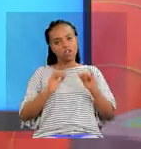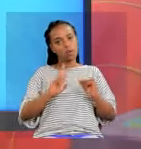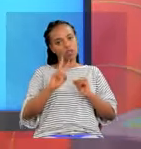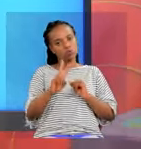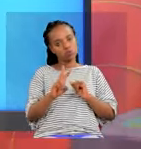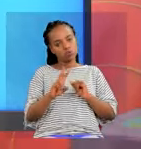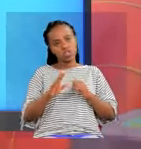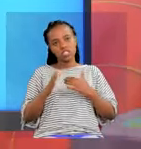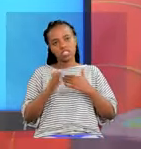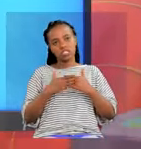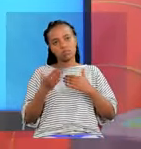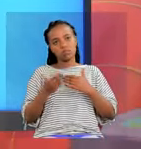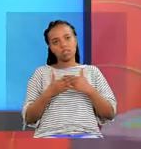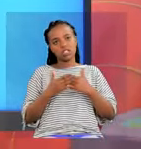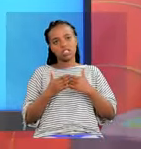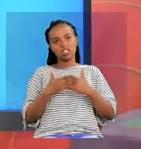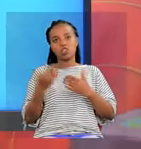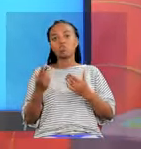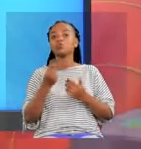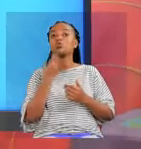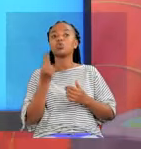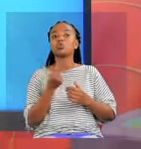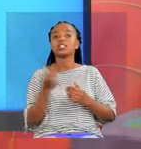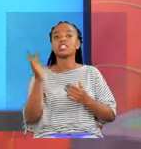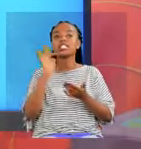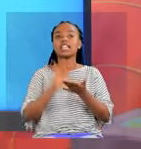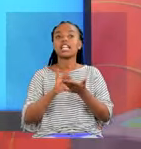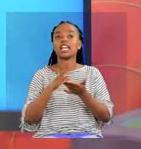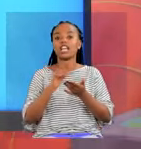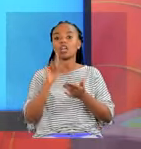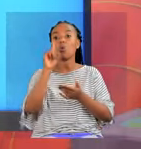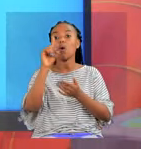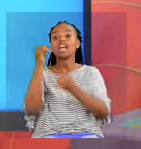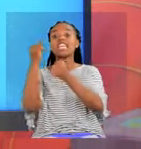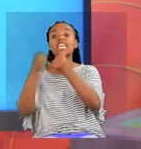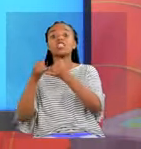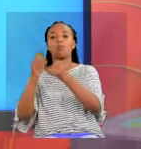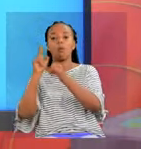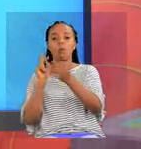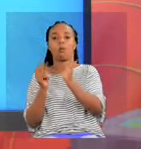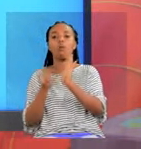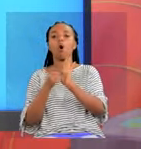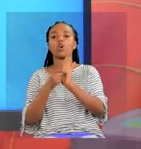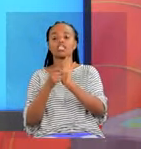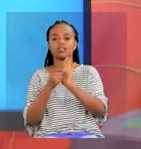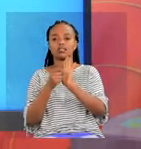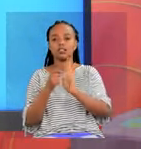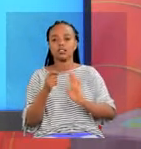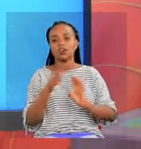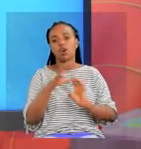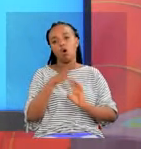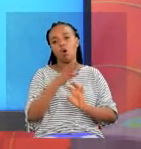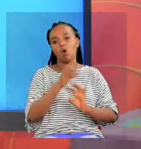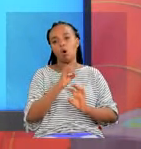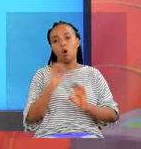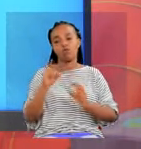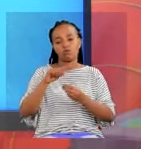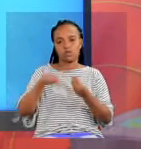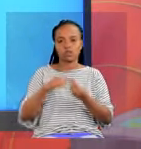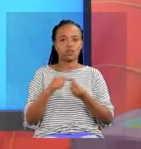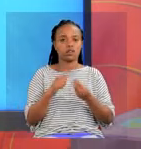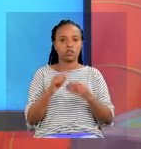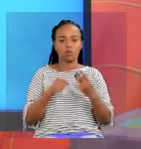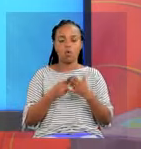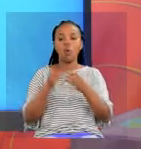For simplicity, let's use a center and one endpoint of the diameter. So the radius will